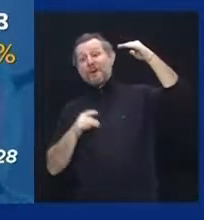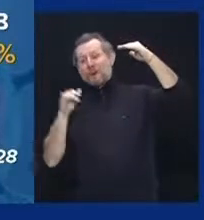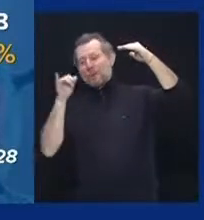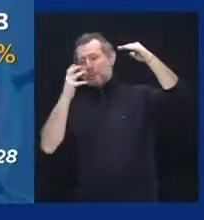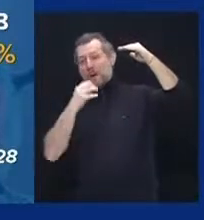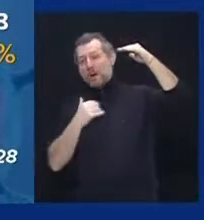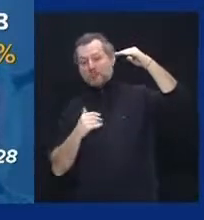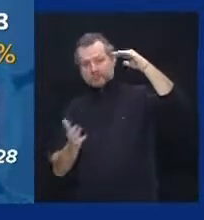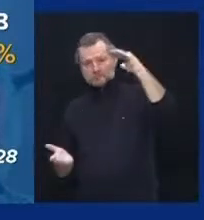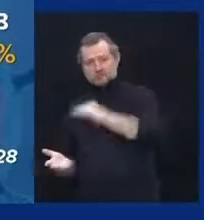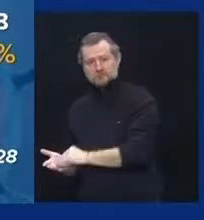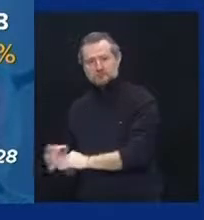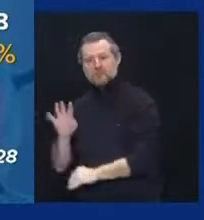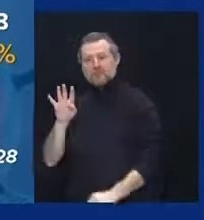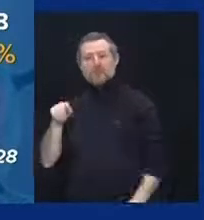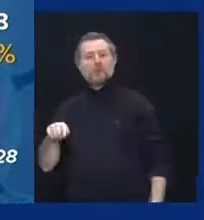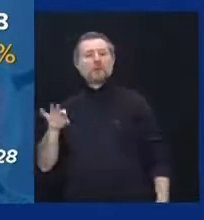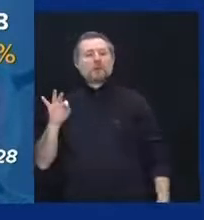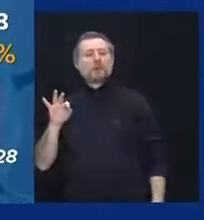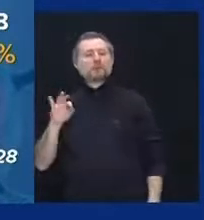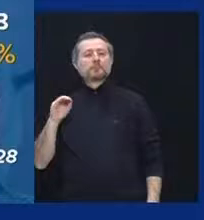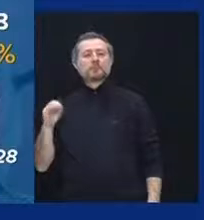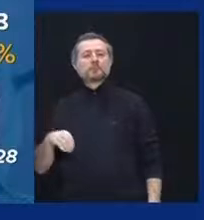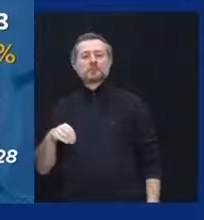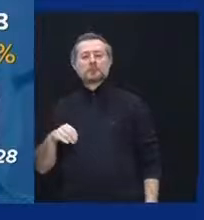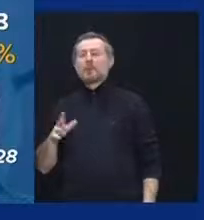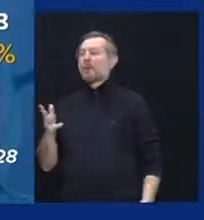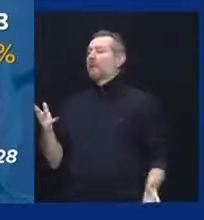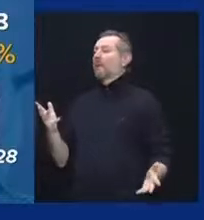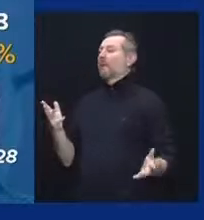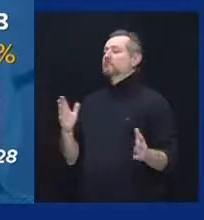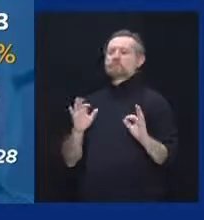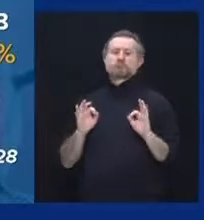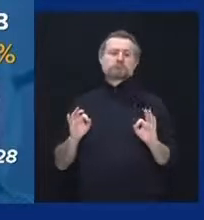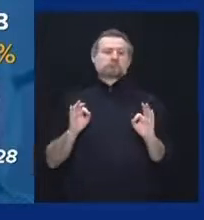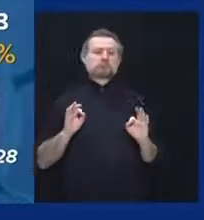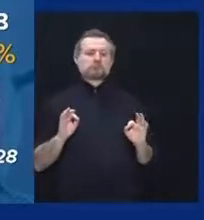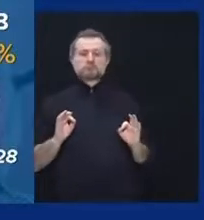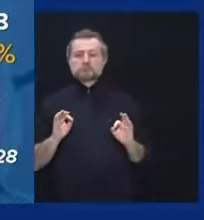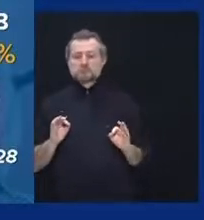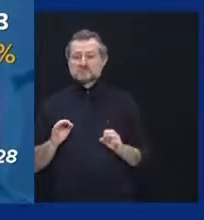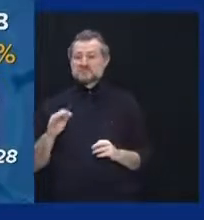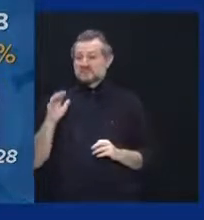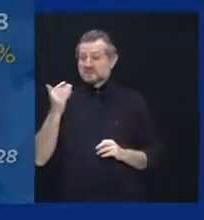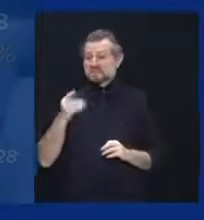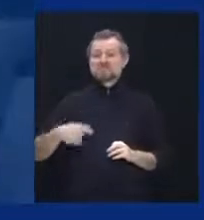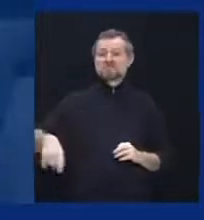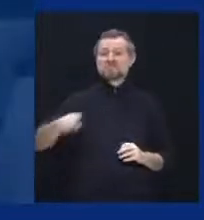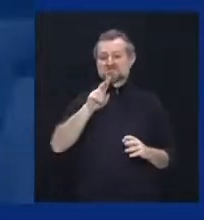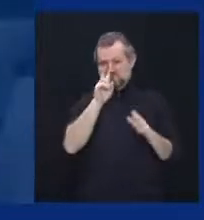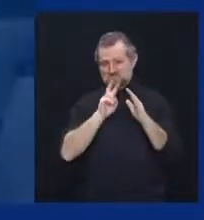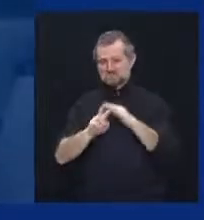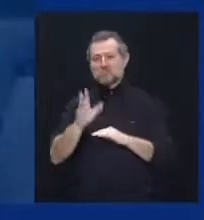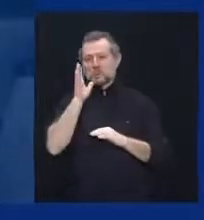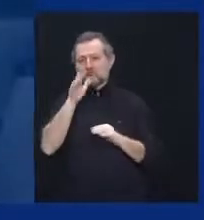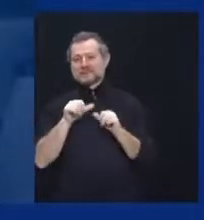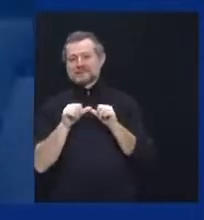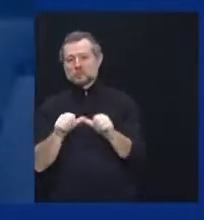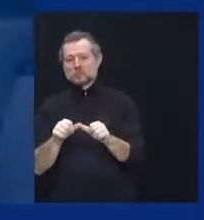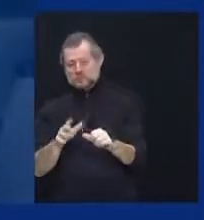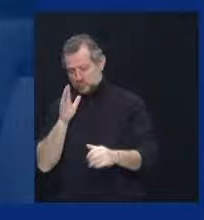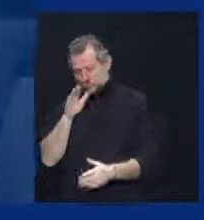down to 4.9%. And again, all the models project that number to continue to